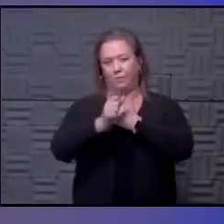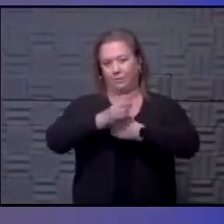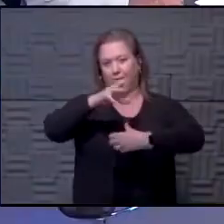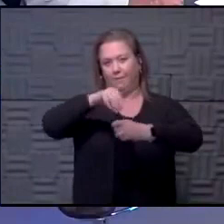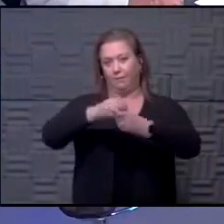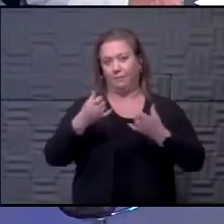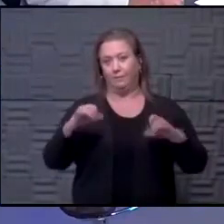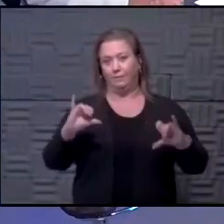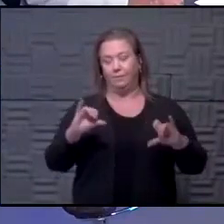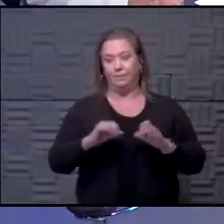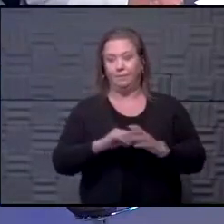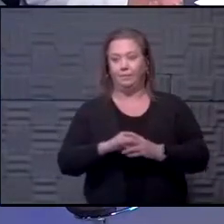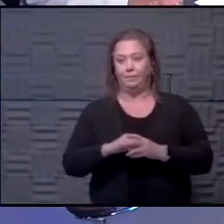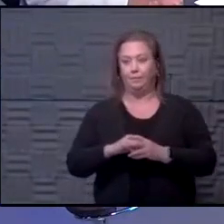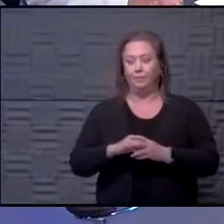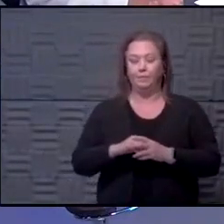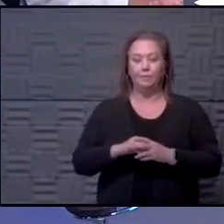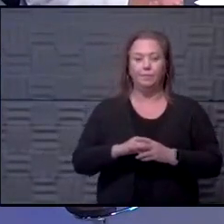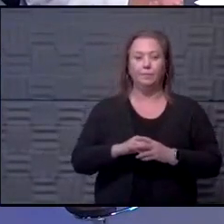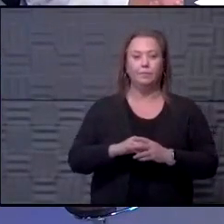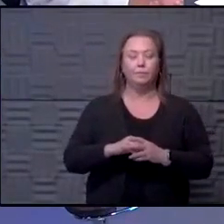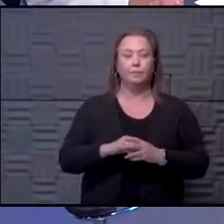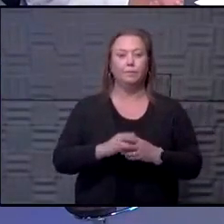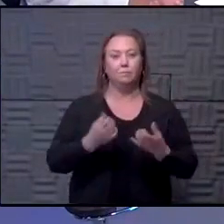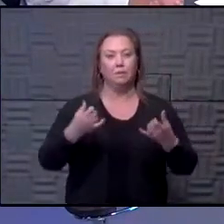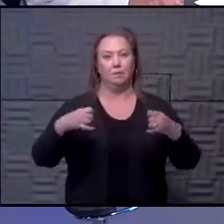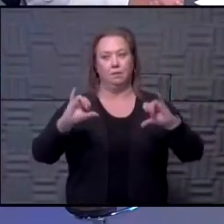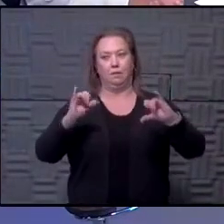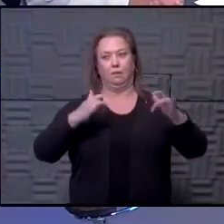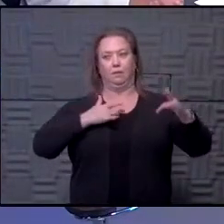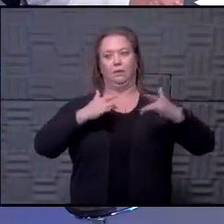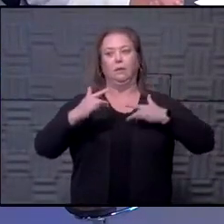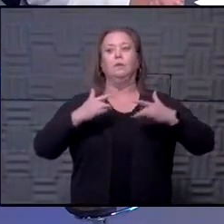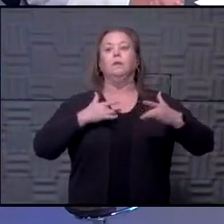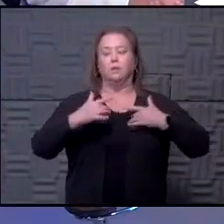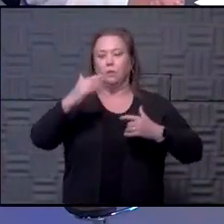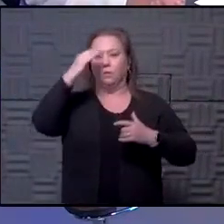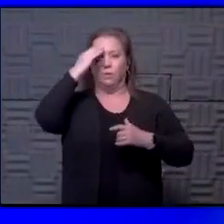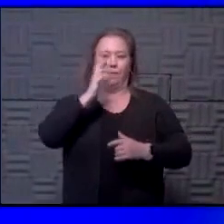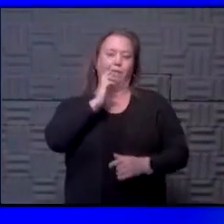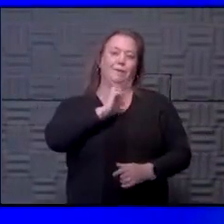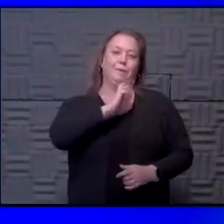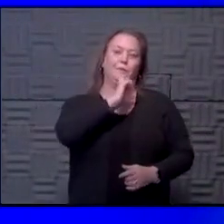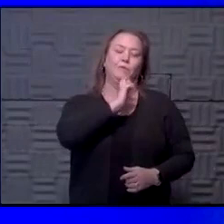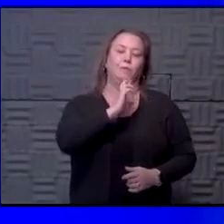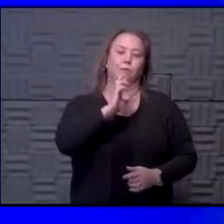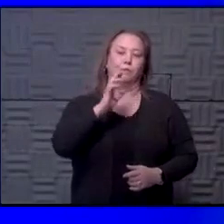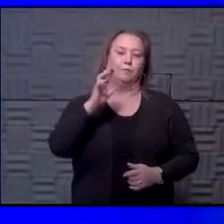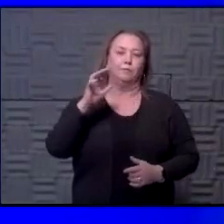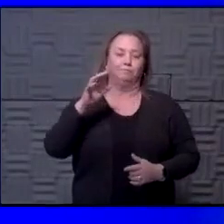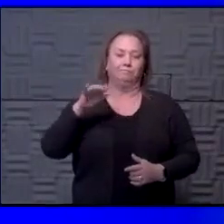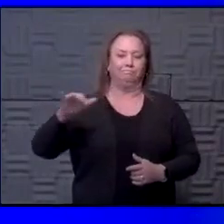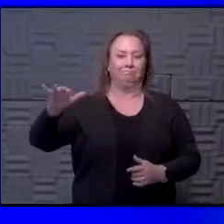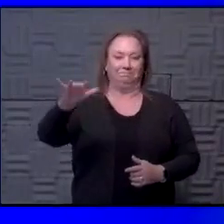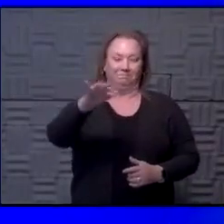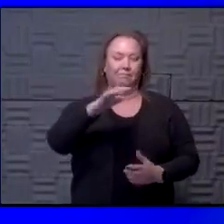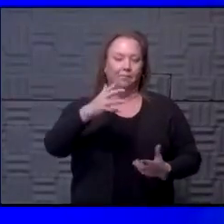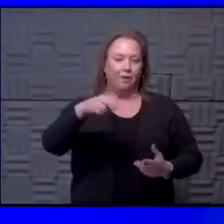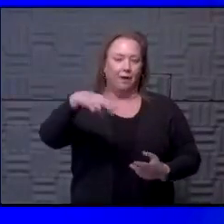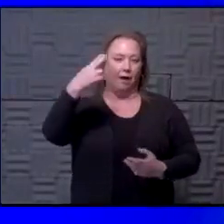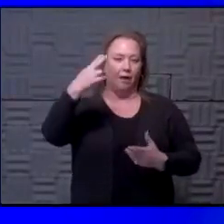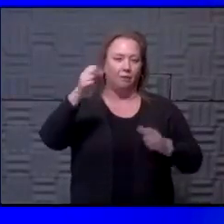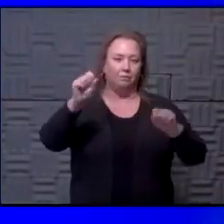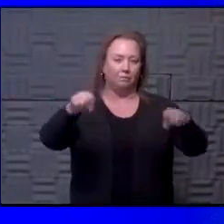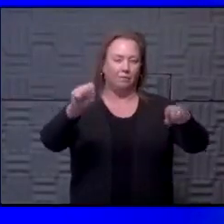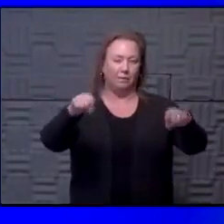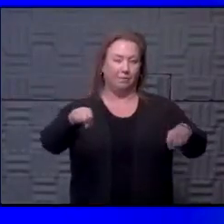it. Yeah, I mean, you know, I would still be concerned about, because we know restaurants, you do have a higher